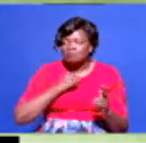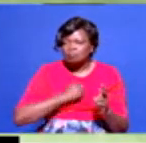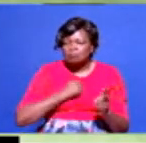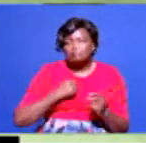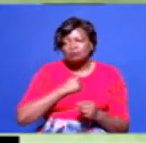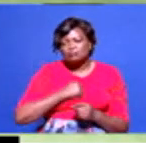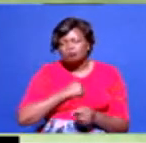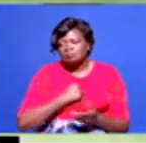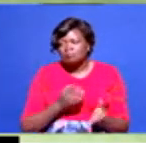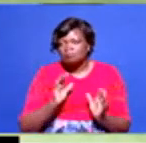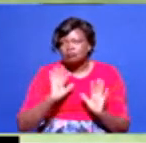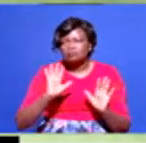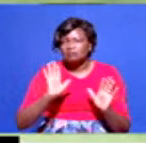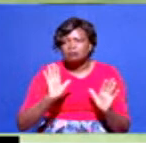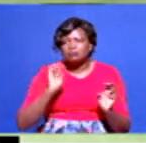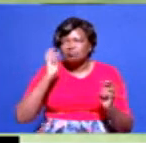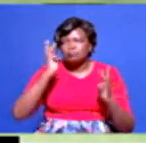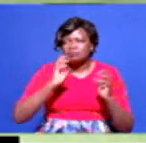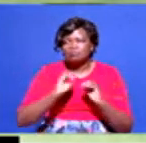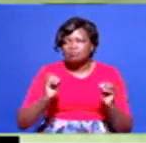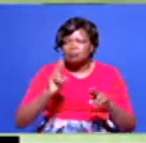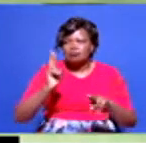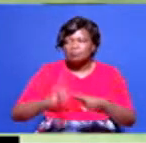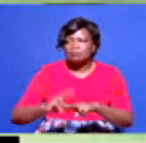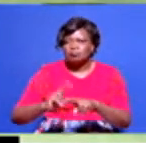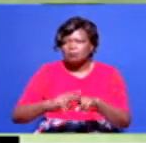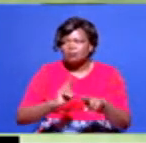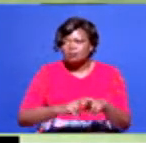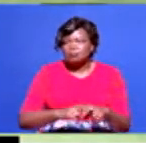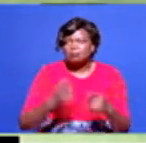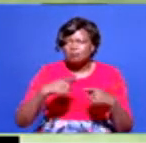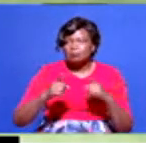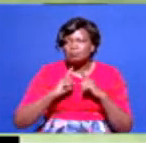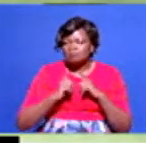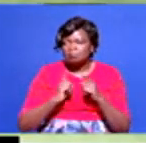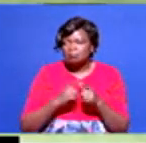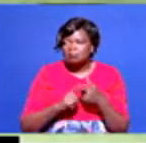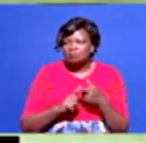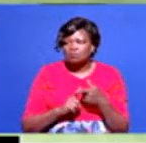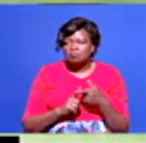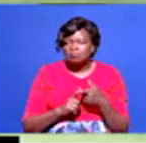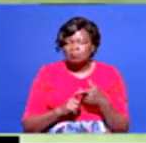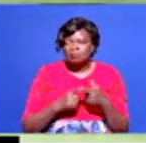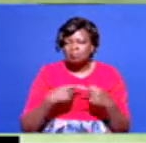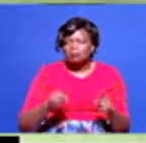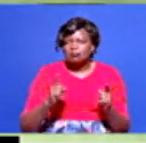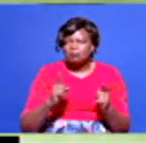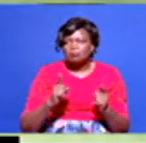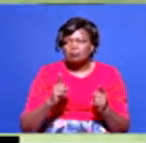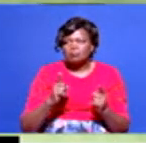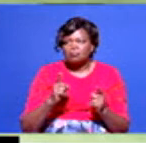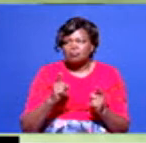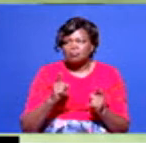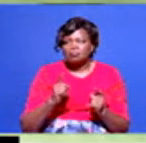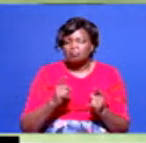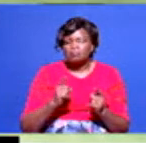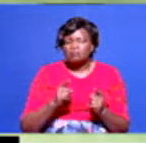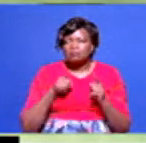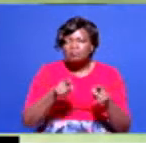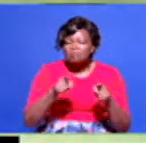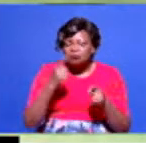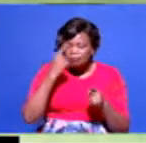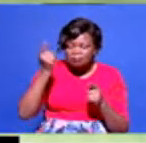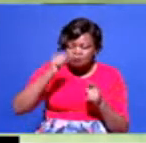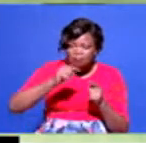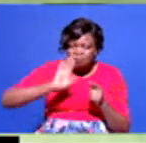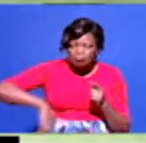apologize. He said, don't worry. Just take a seat and let us talk. He didn't fire me for coming late. He didn't fire me from